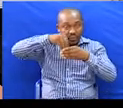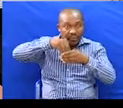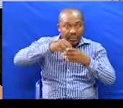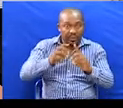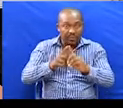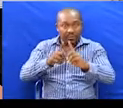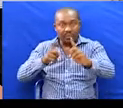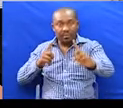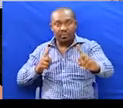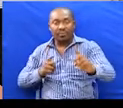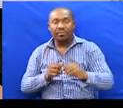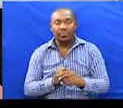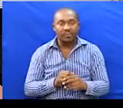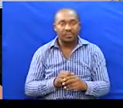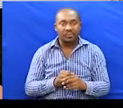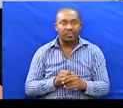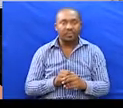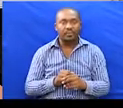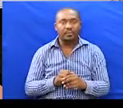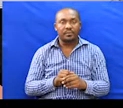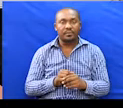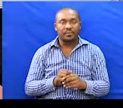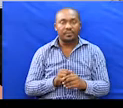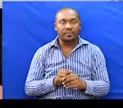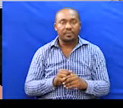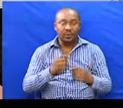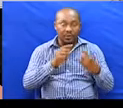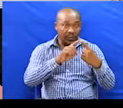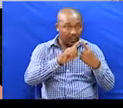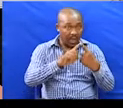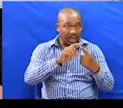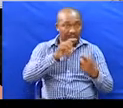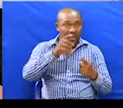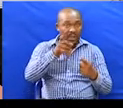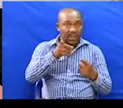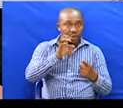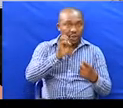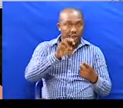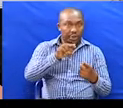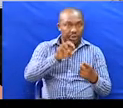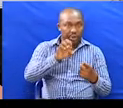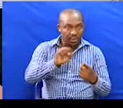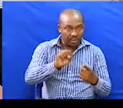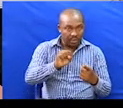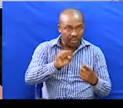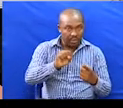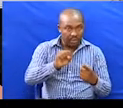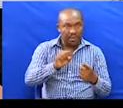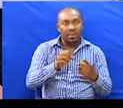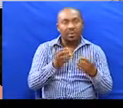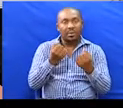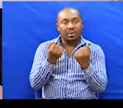The string of genes constitute the chromosomes. In other words, we can say chromosome, it is made up of